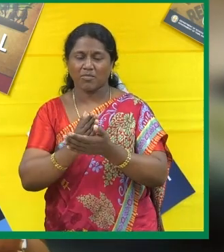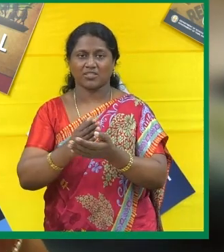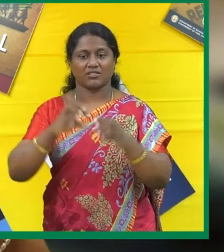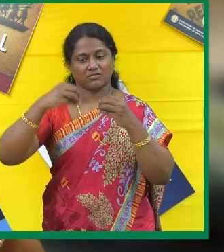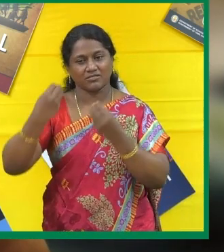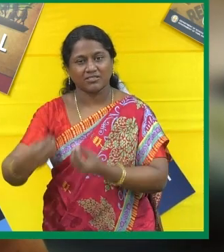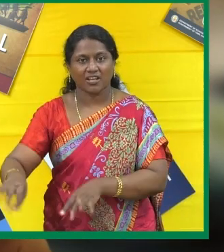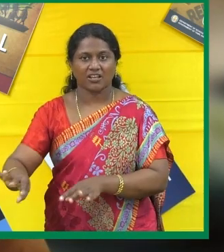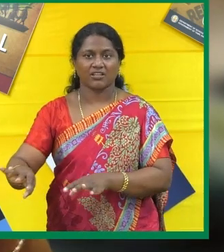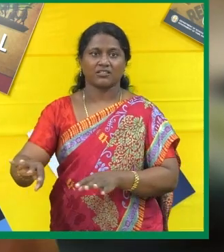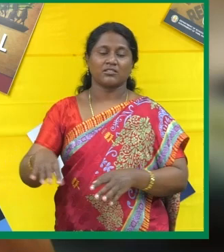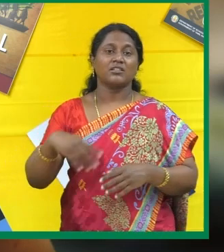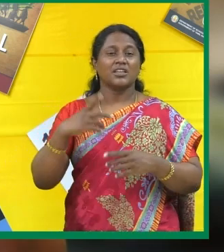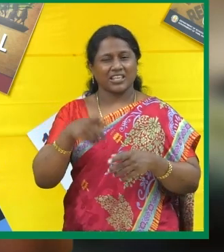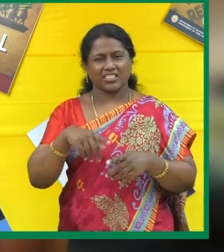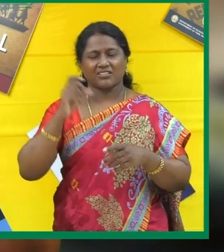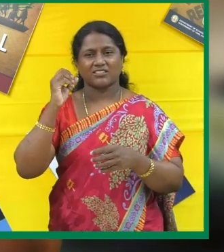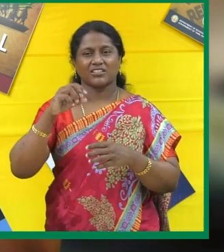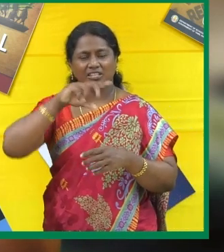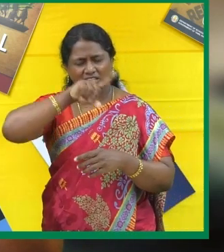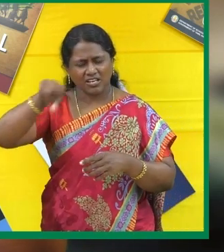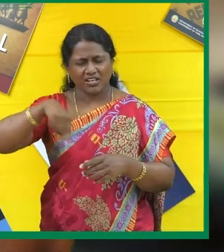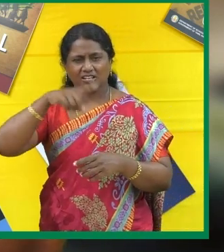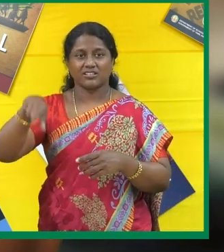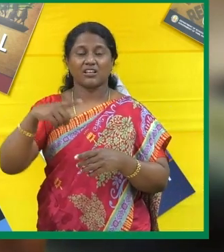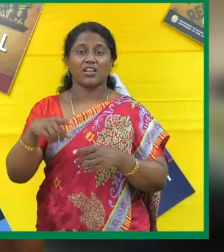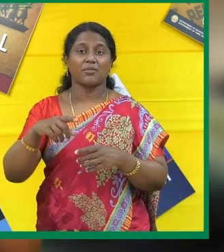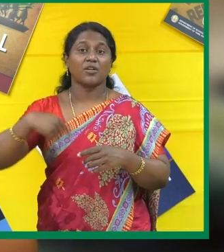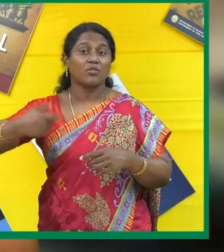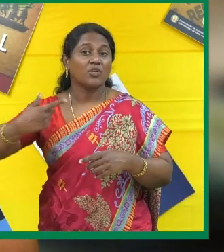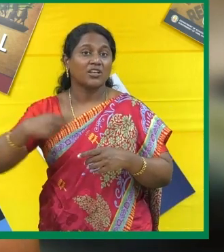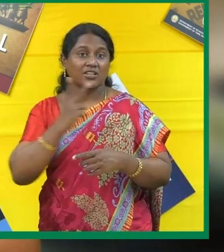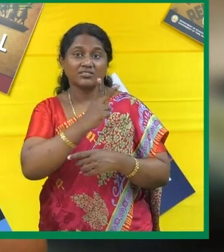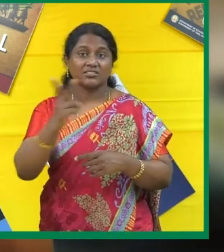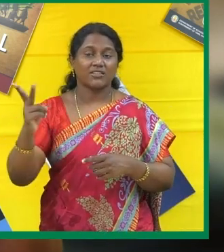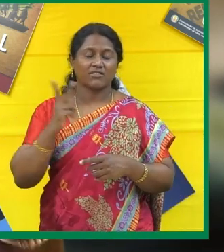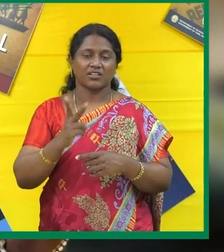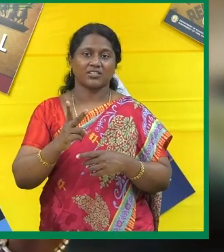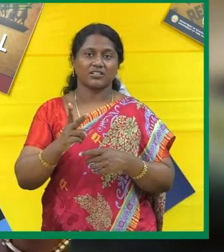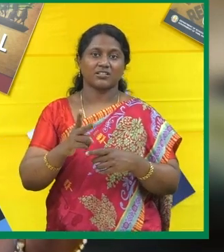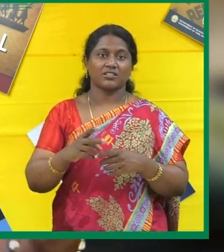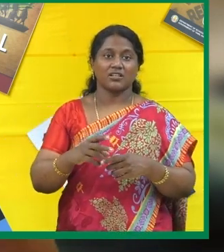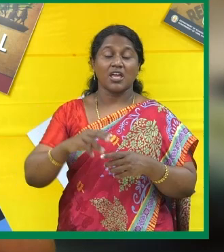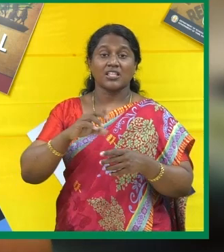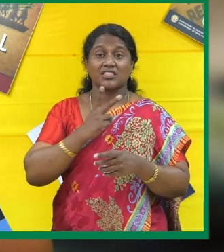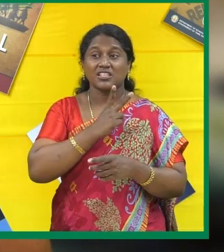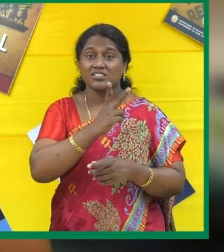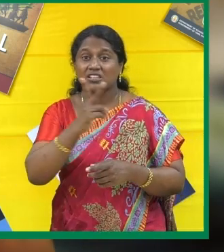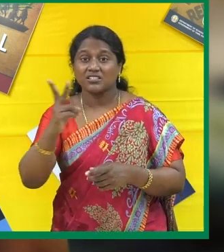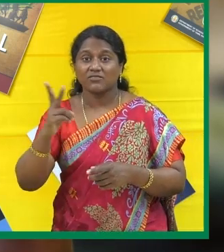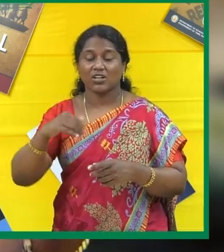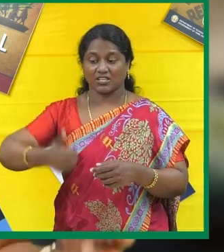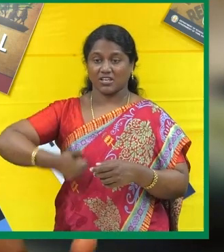we are thinking of so many things to be achieved, going on searching for that. That search for the achievement